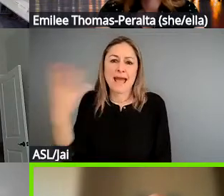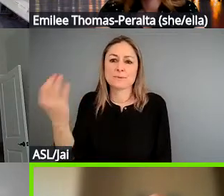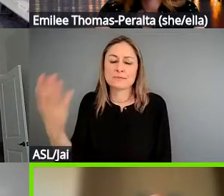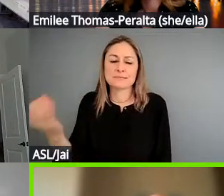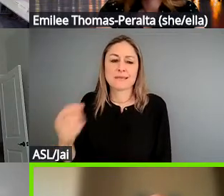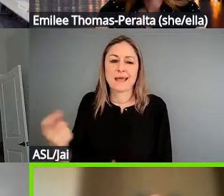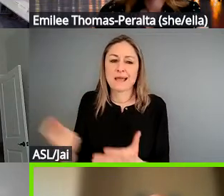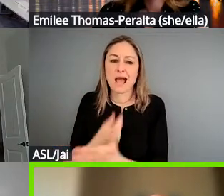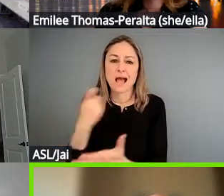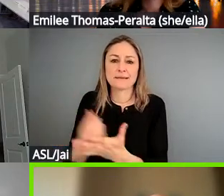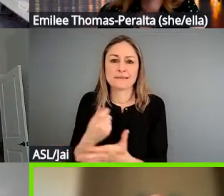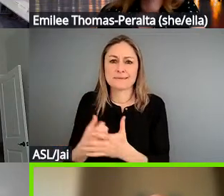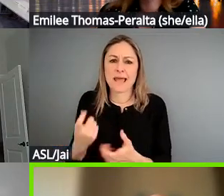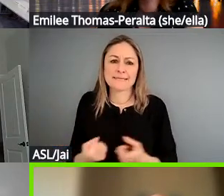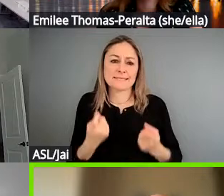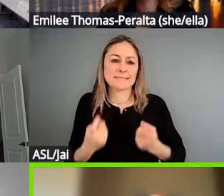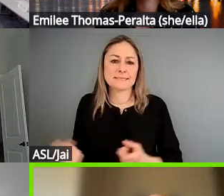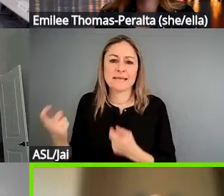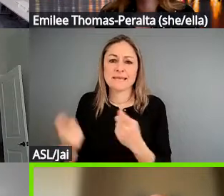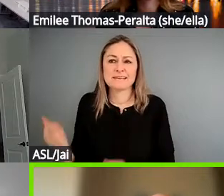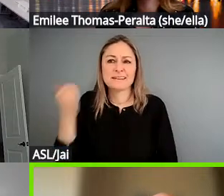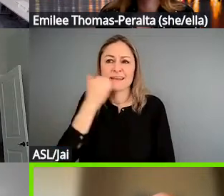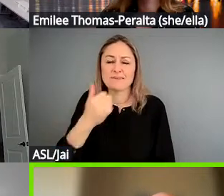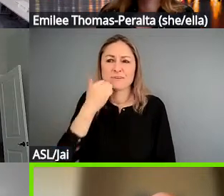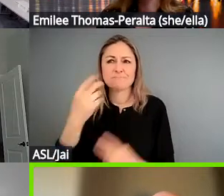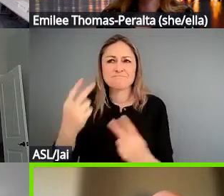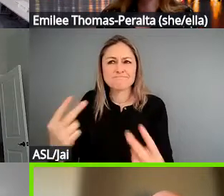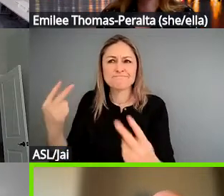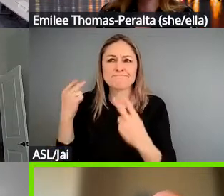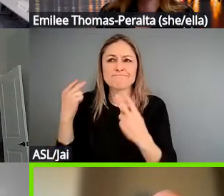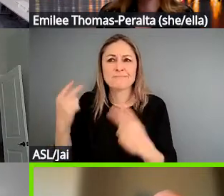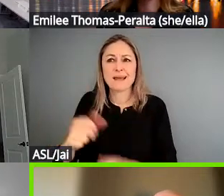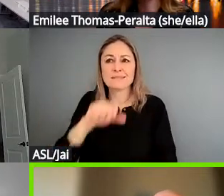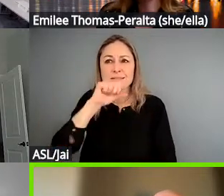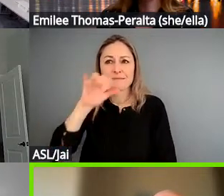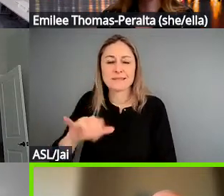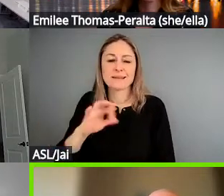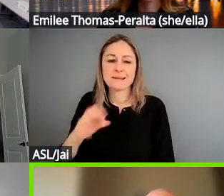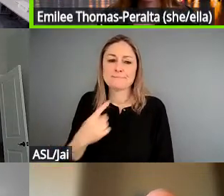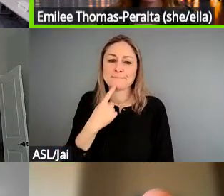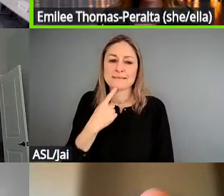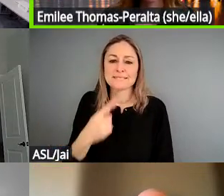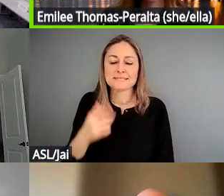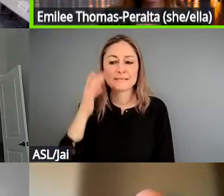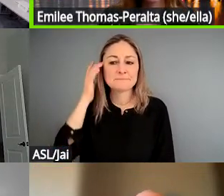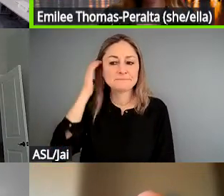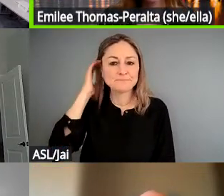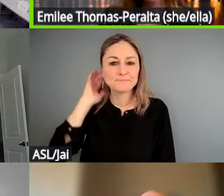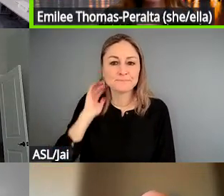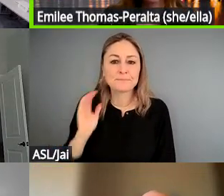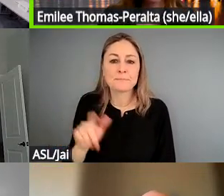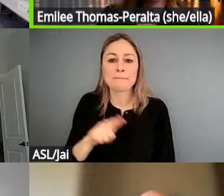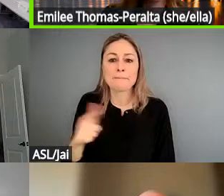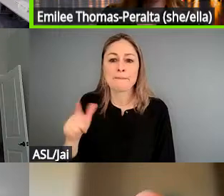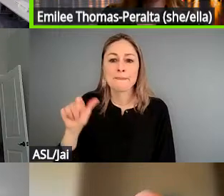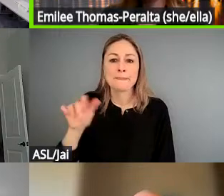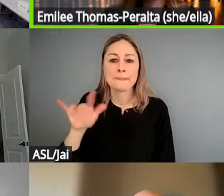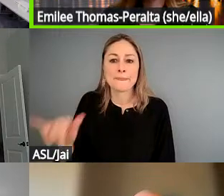got to skate every day, and I love that and miss that dearly. Thank you. Go to Anthony and then